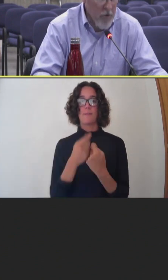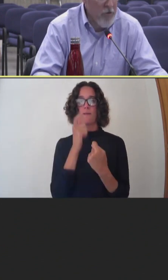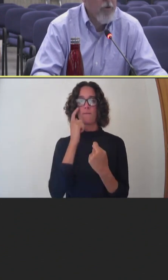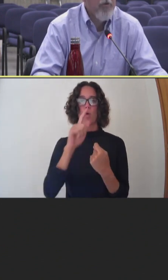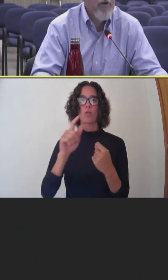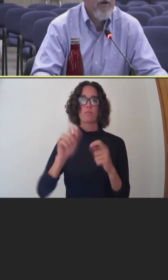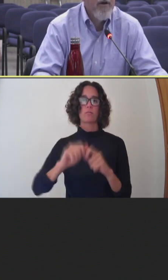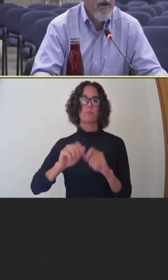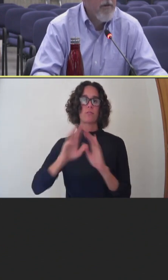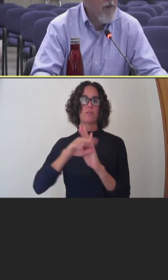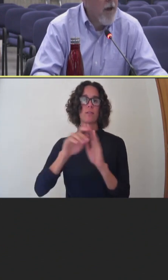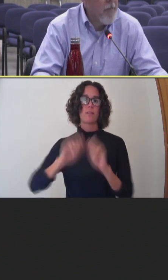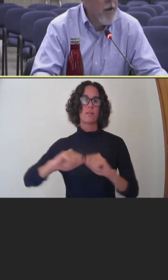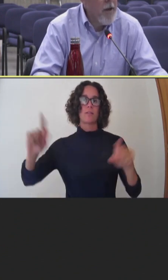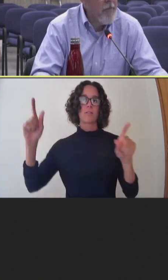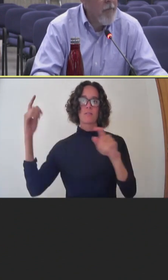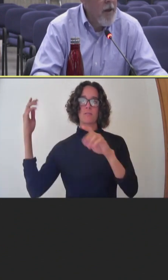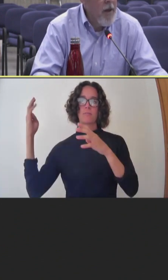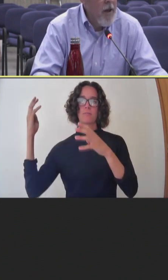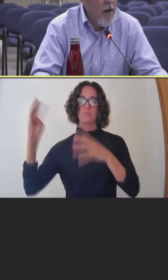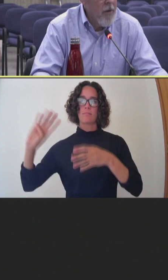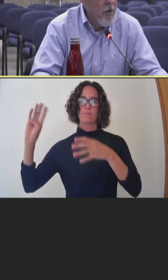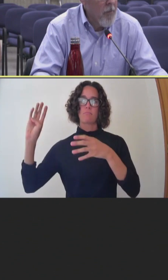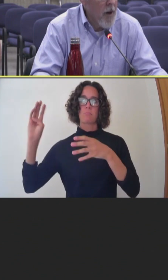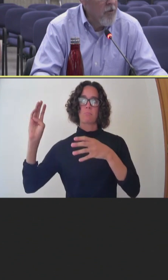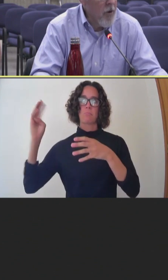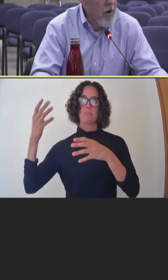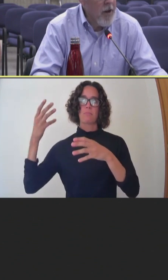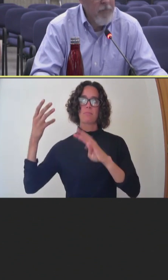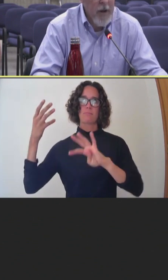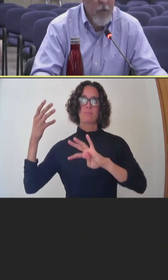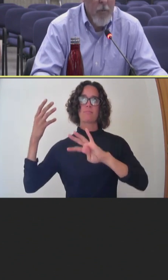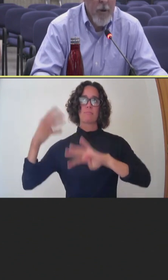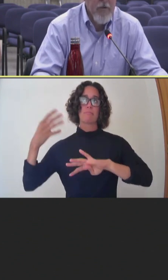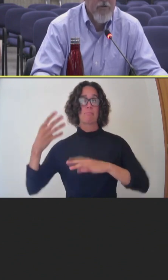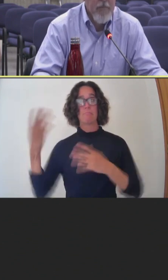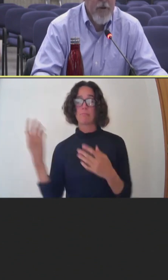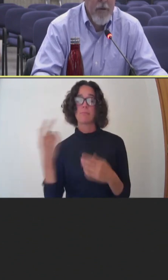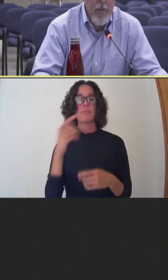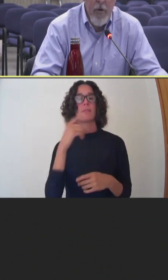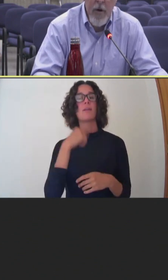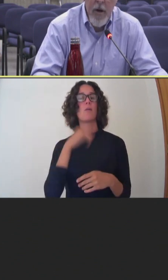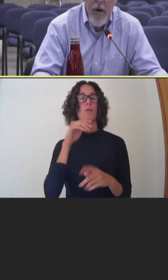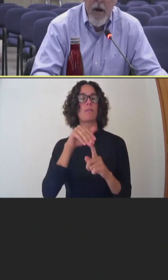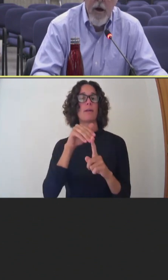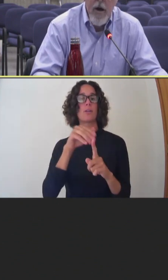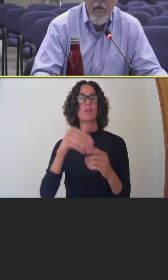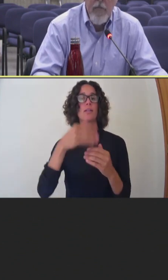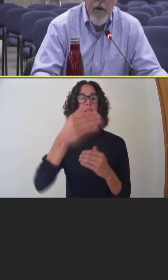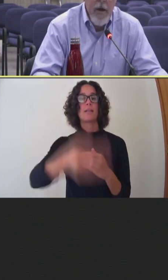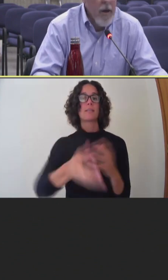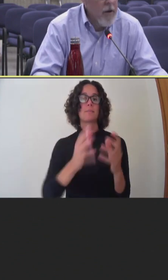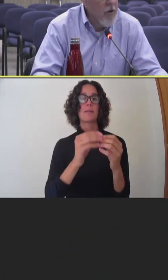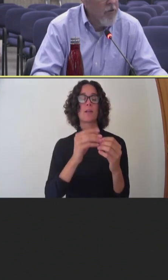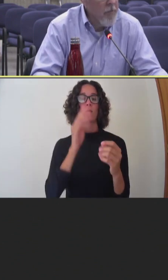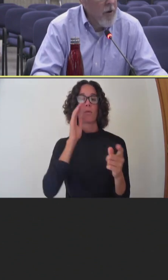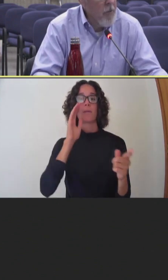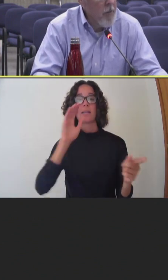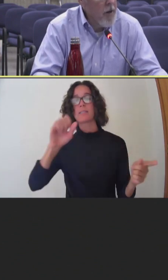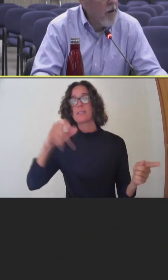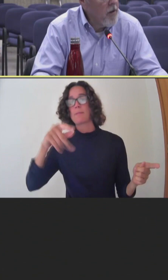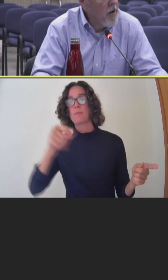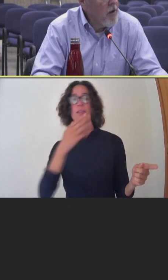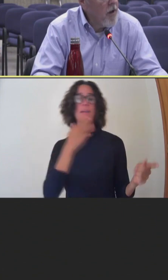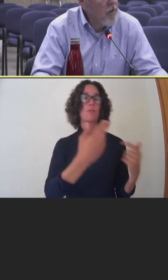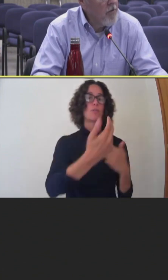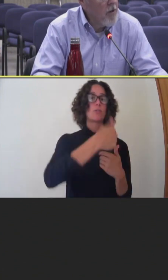our June NVAC meeting. I want to remind you our next meeting will be in September, and our September